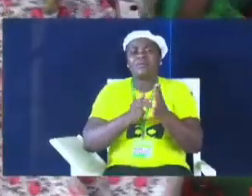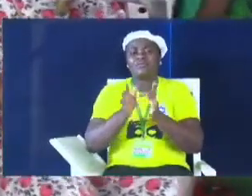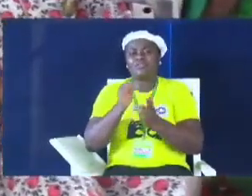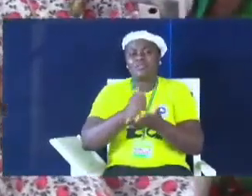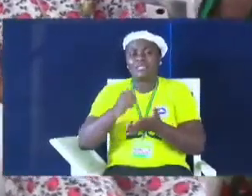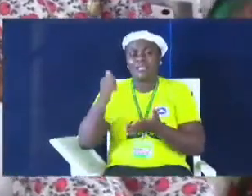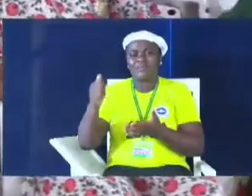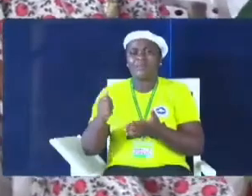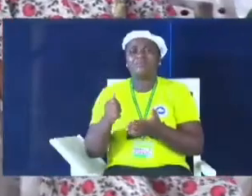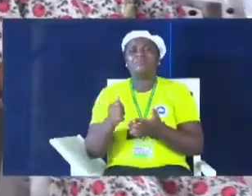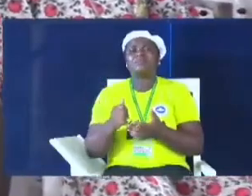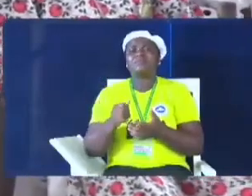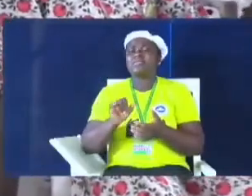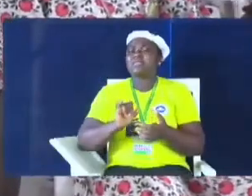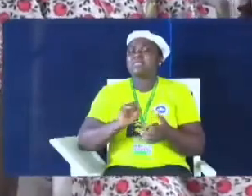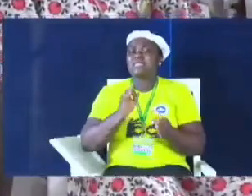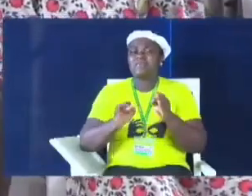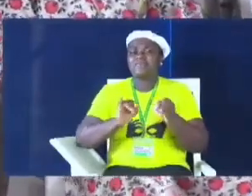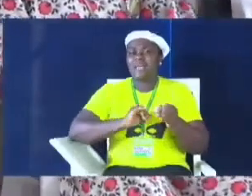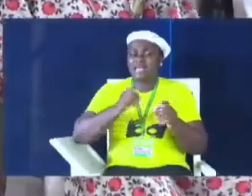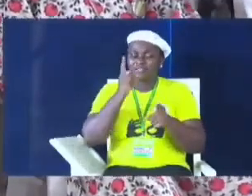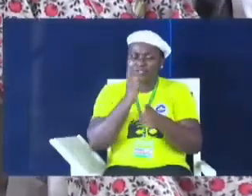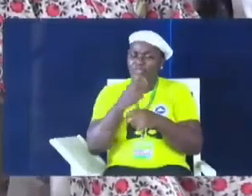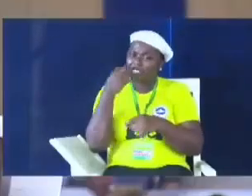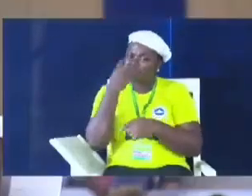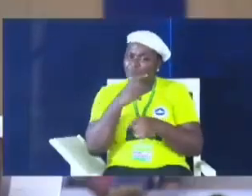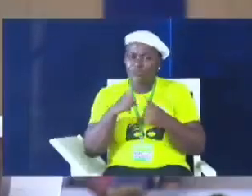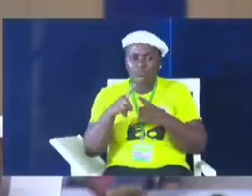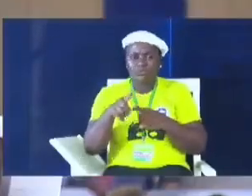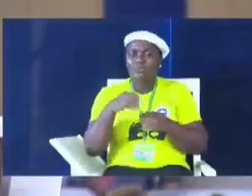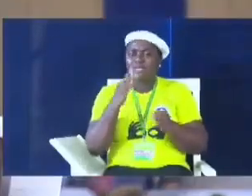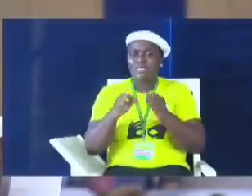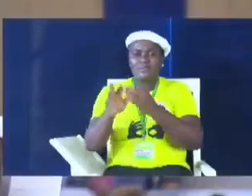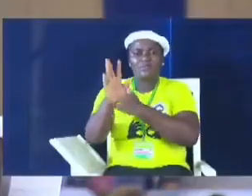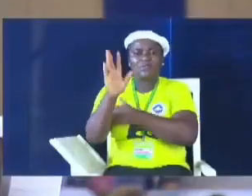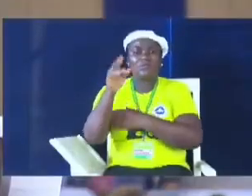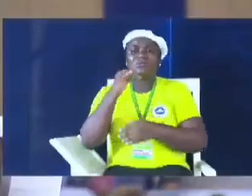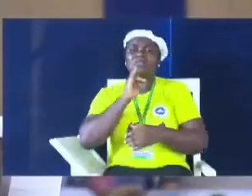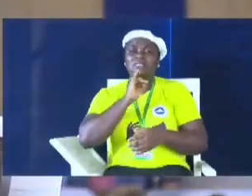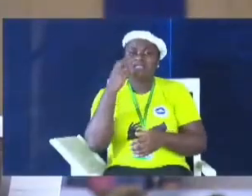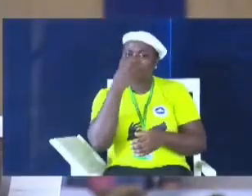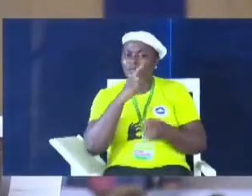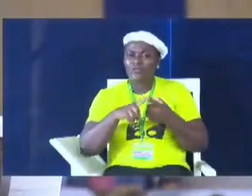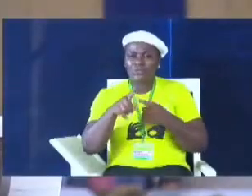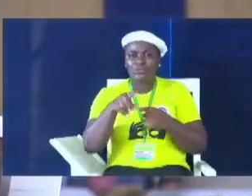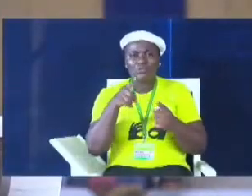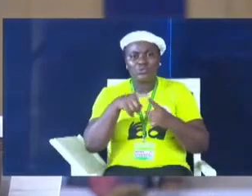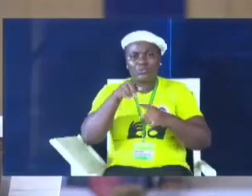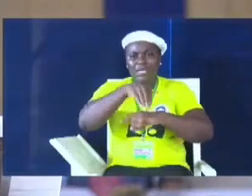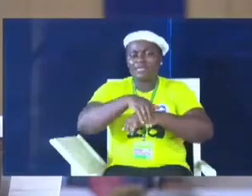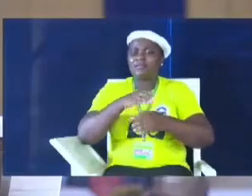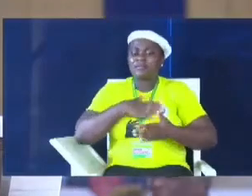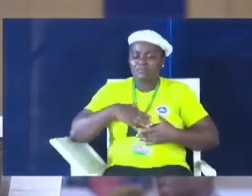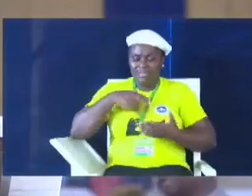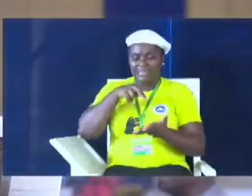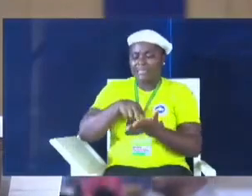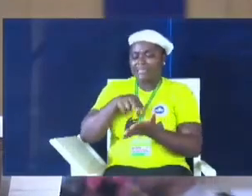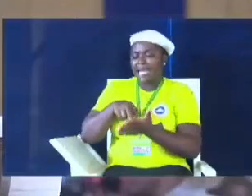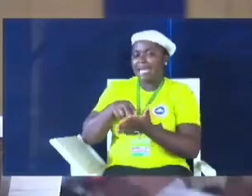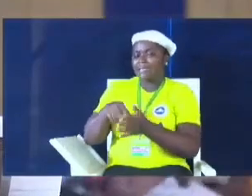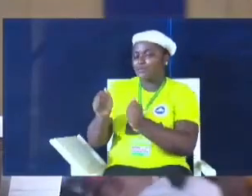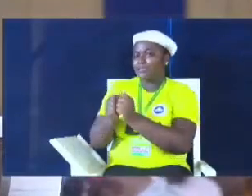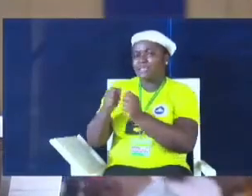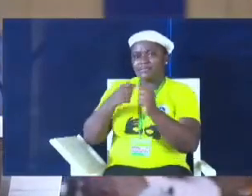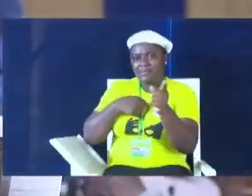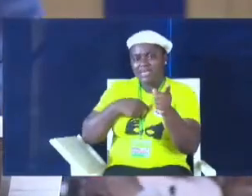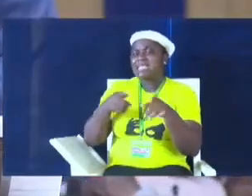And if I have just spoken to you, if the Lord is speaking to you here tonight, please rise up with me, let us pray. Rise up with me,